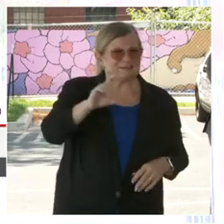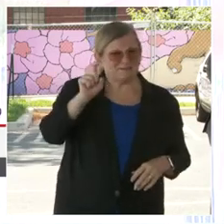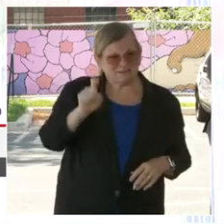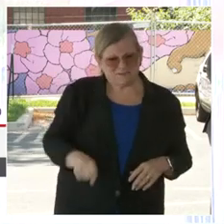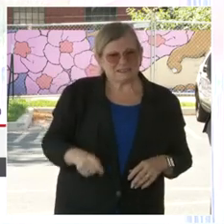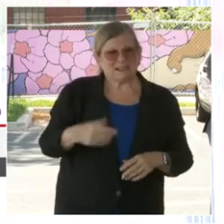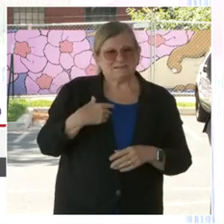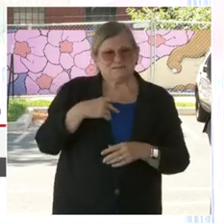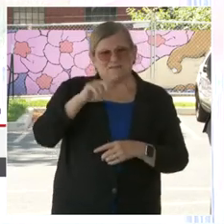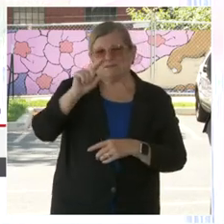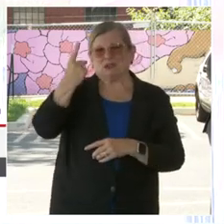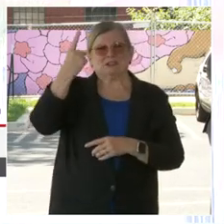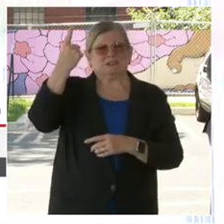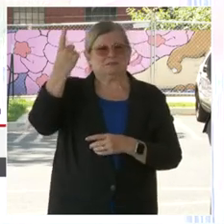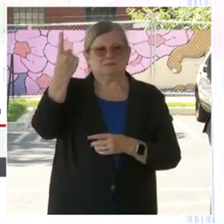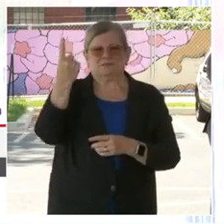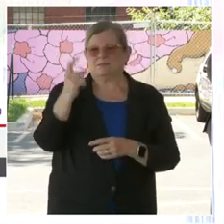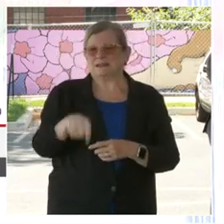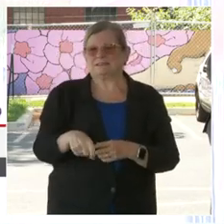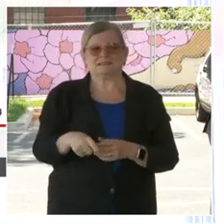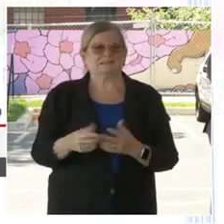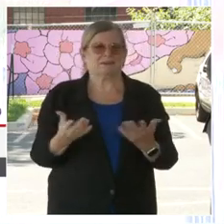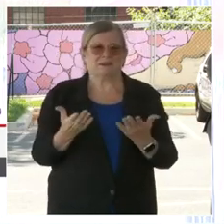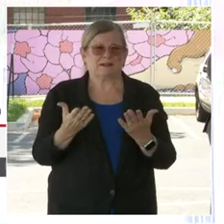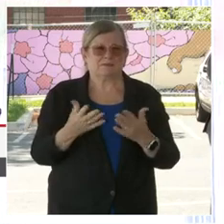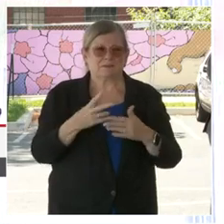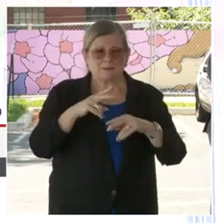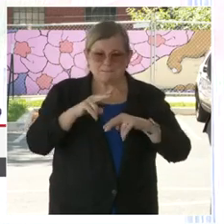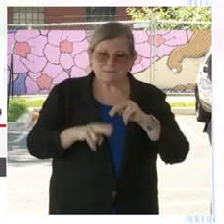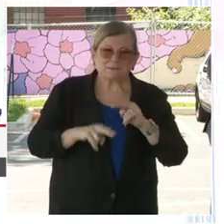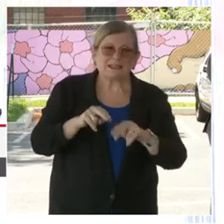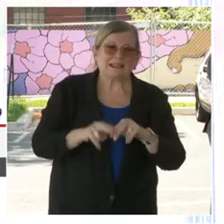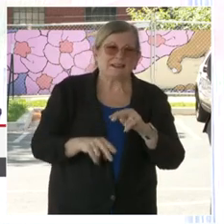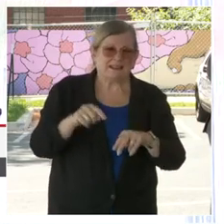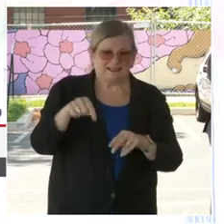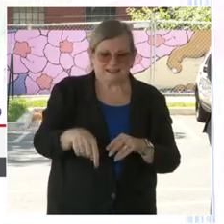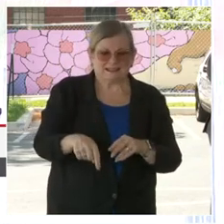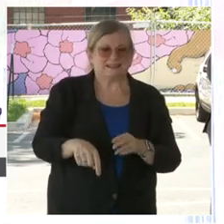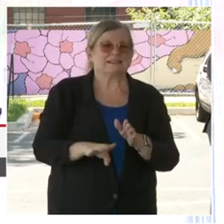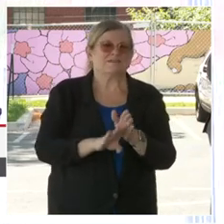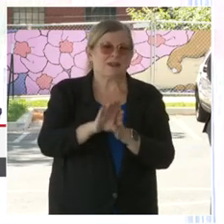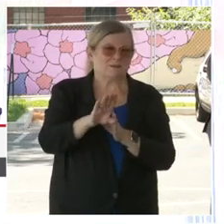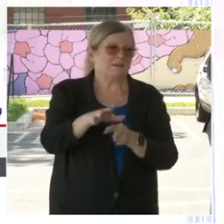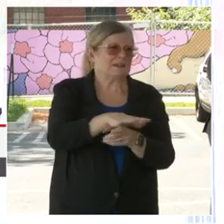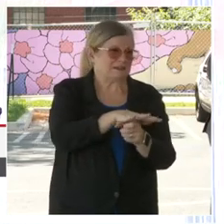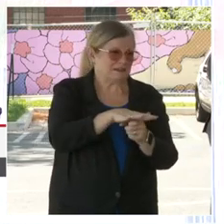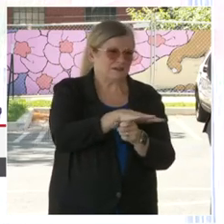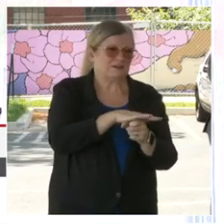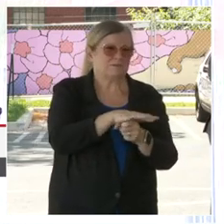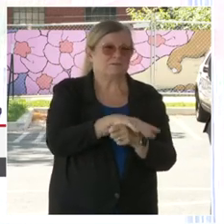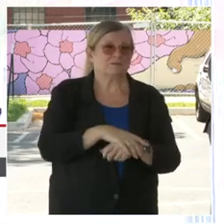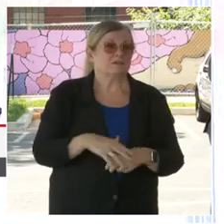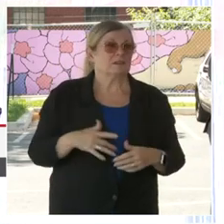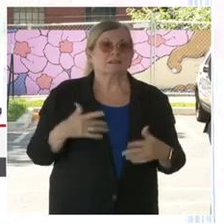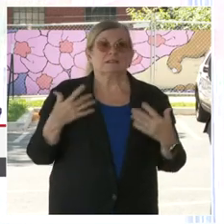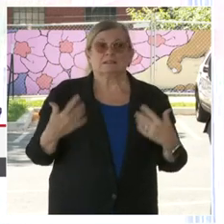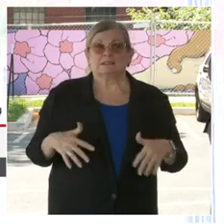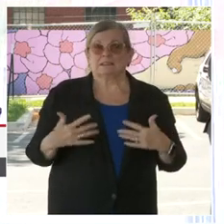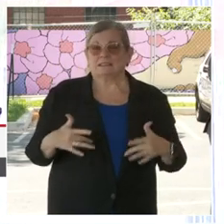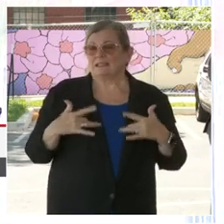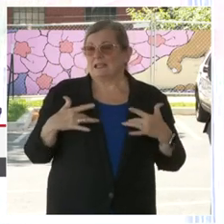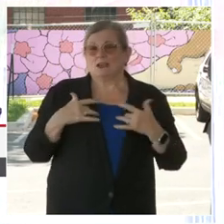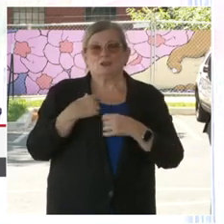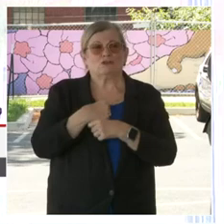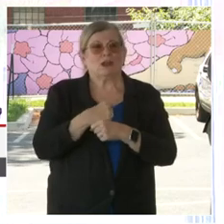be first. And we had the exciting idea to create the new home of the Washington